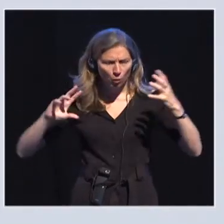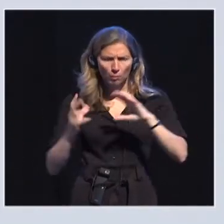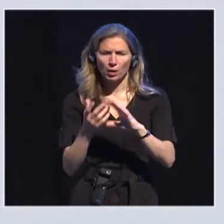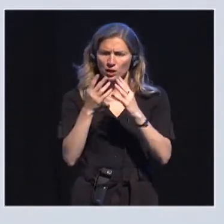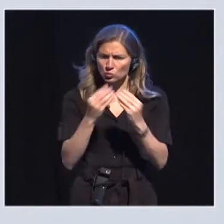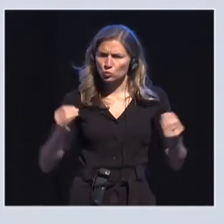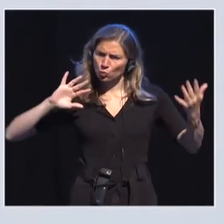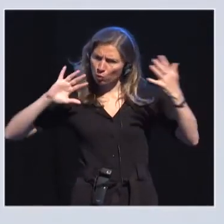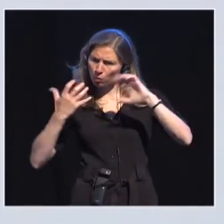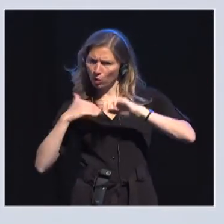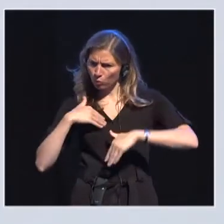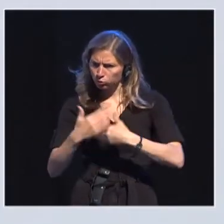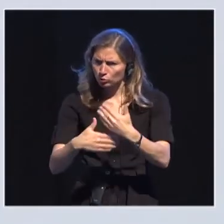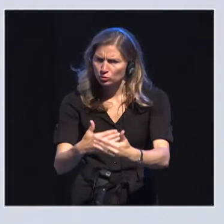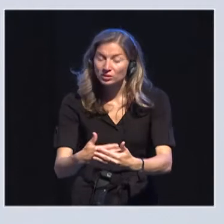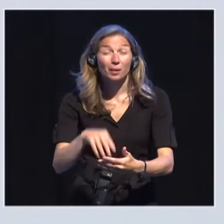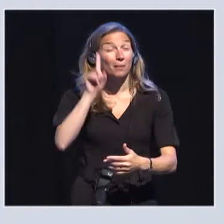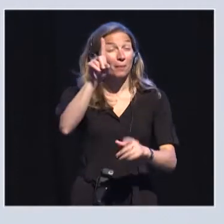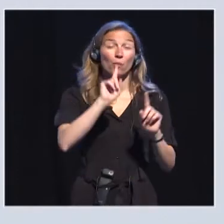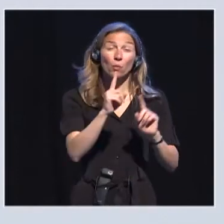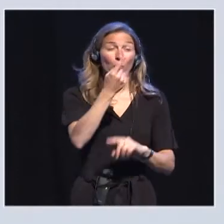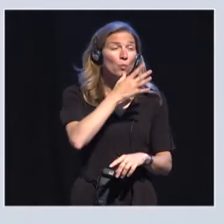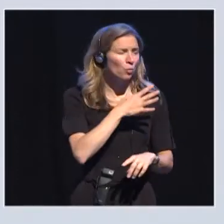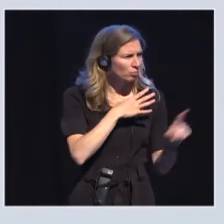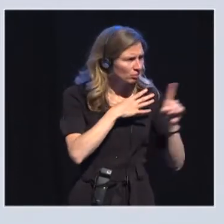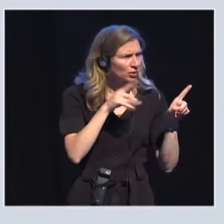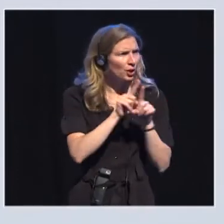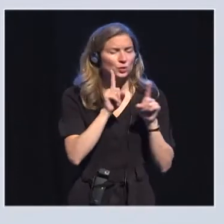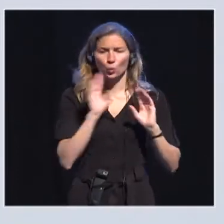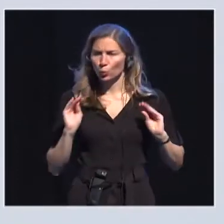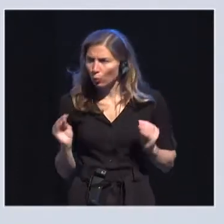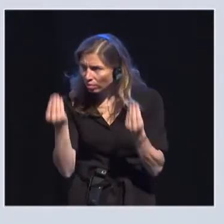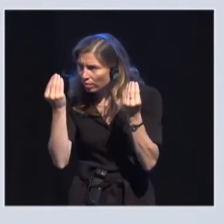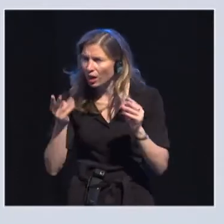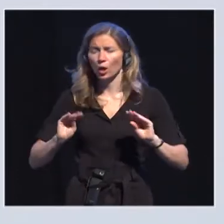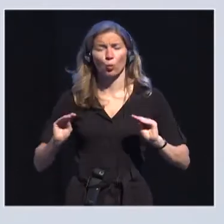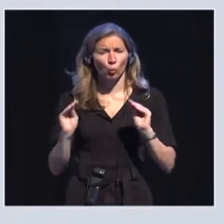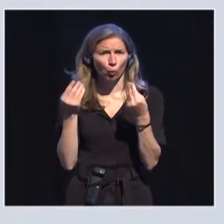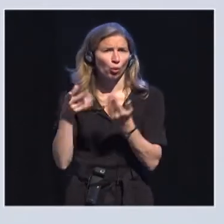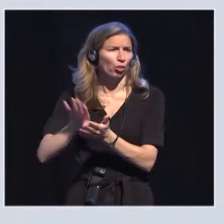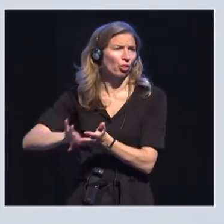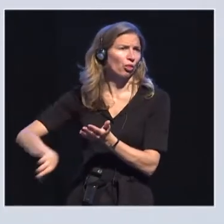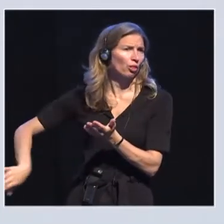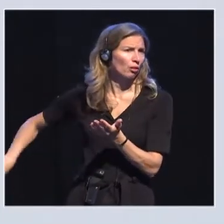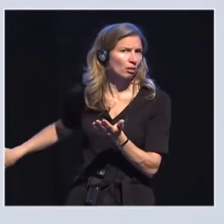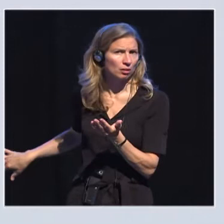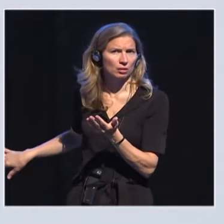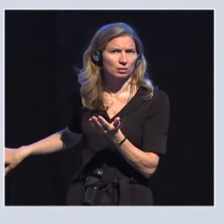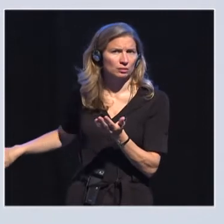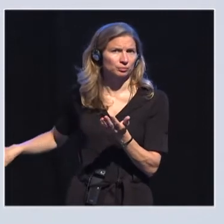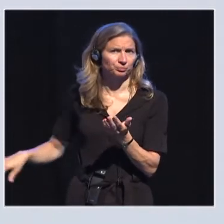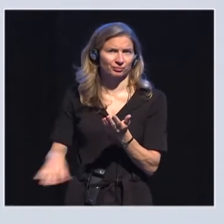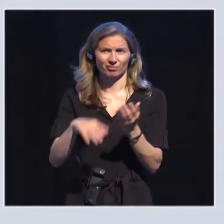won't only talk about the women. I'll talk about the youth too. A lot of times, young people are left out in these situations, in the digital